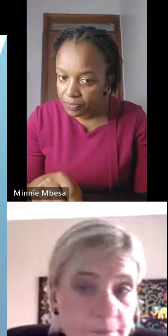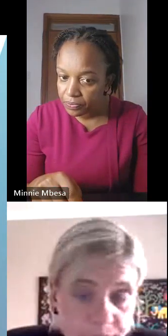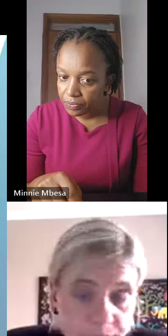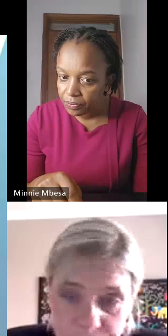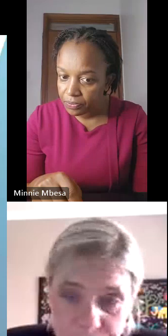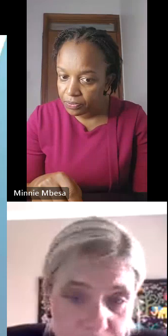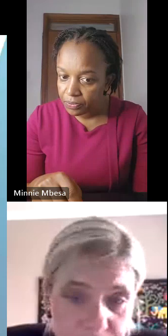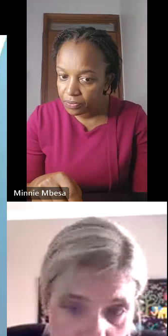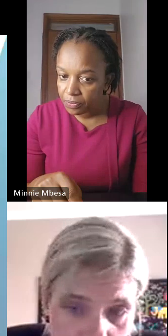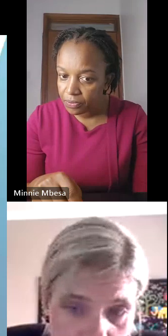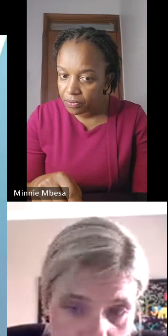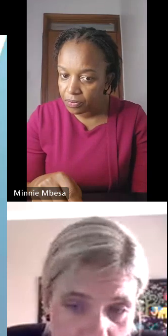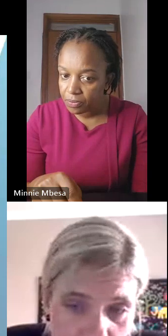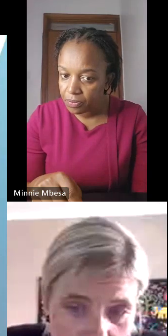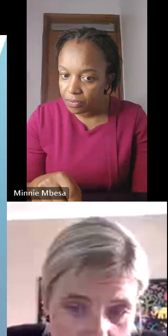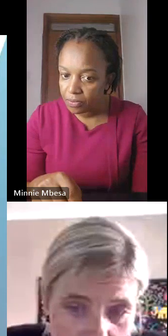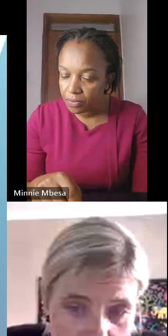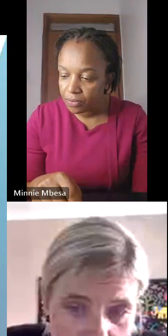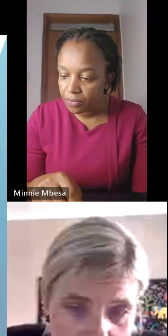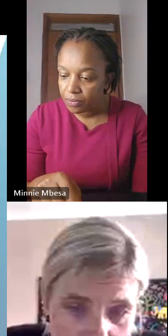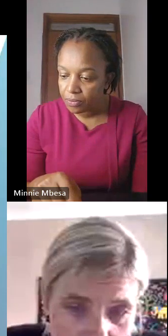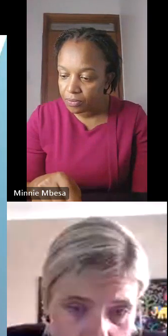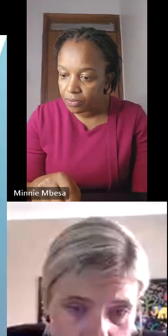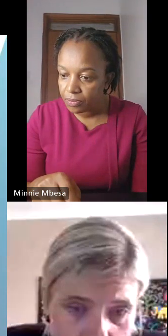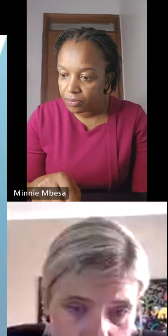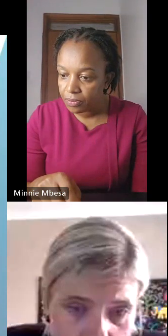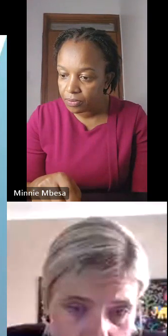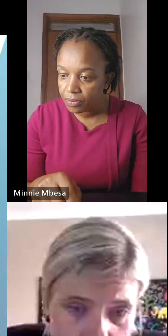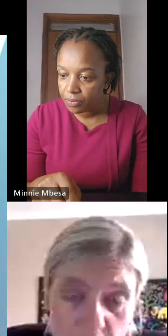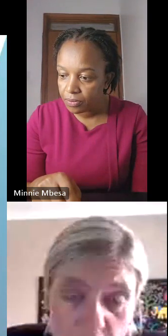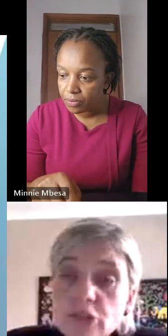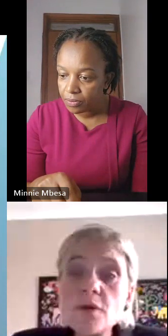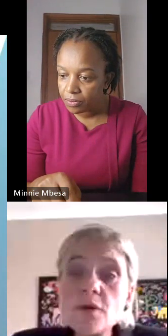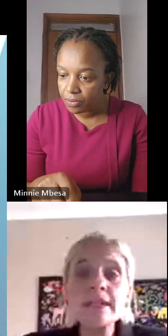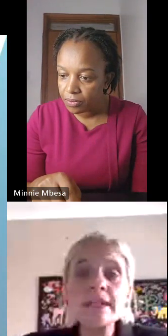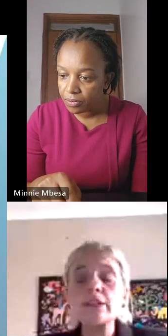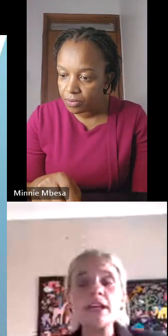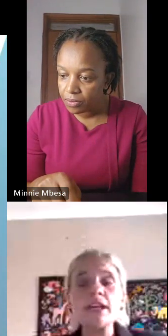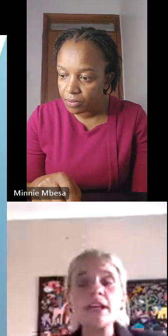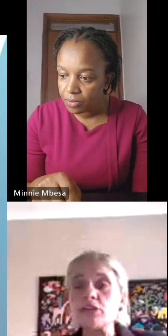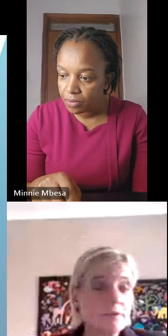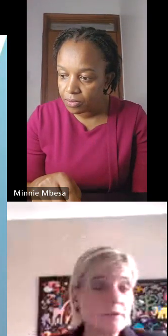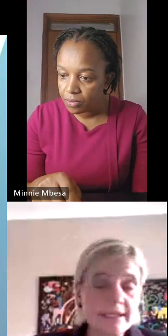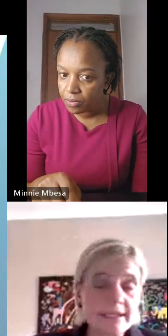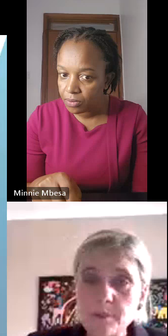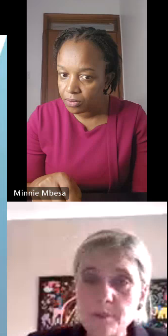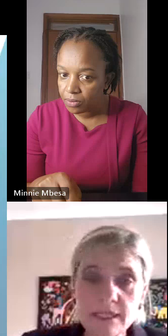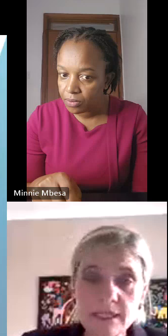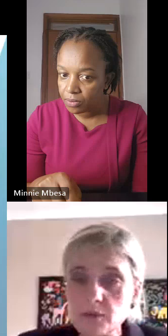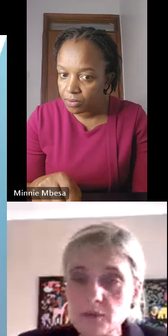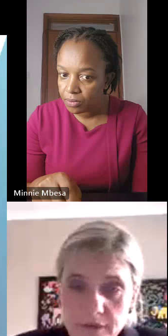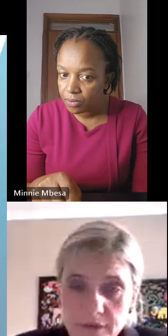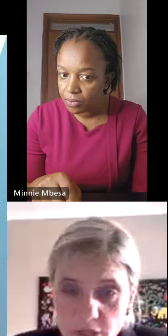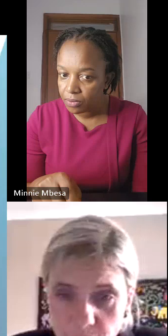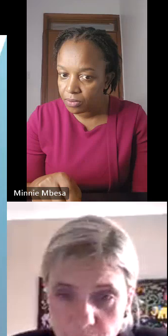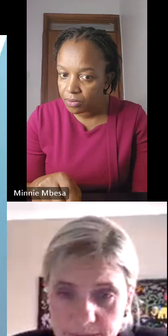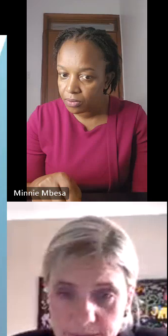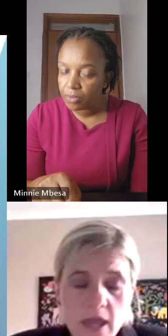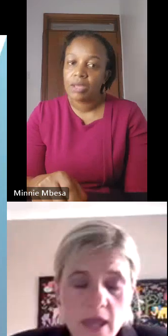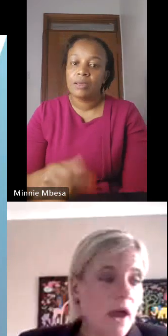whether it's to be printed and written on. You know what? You can retype it into